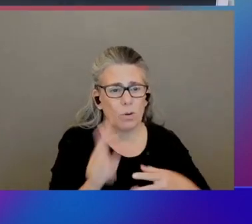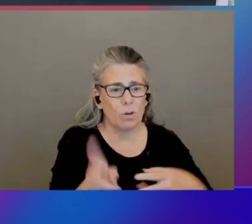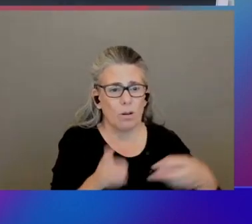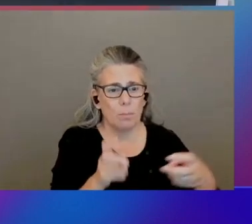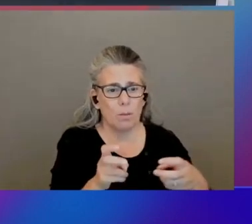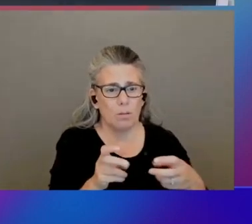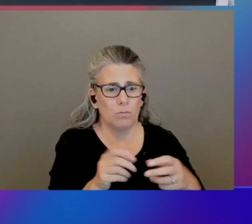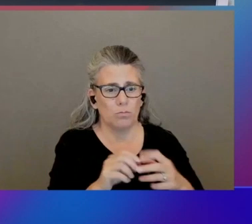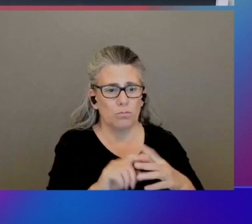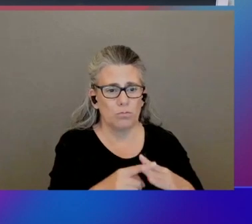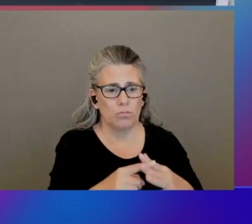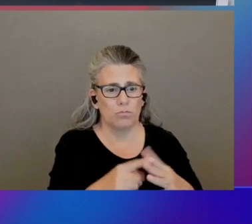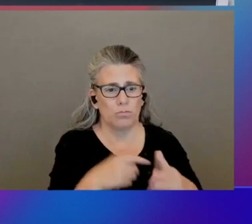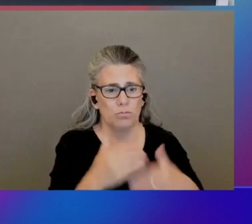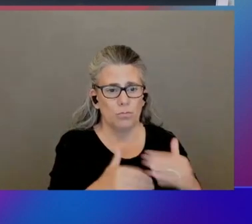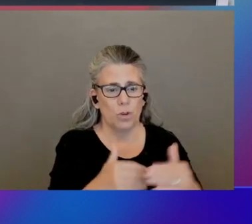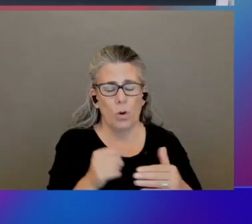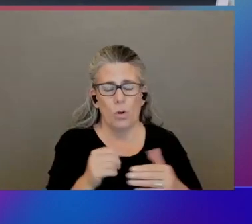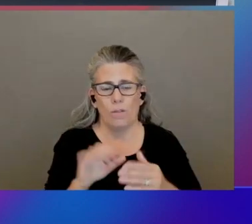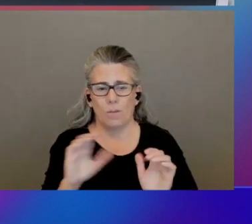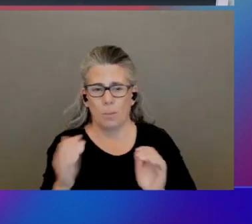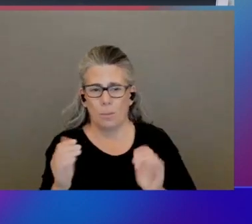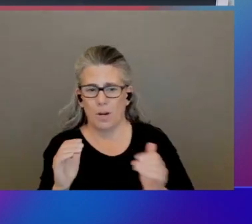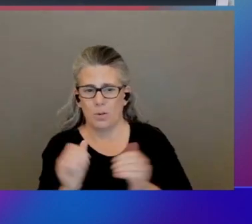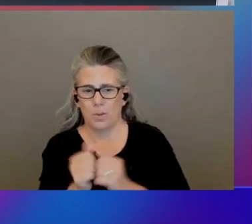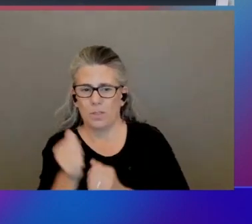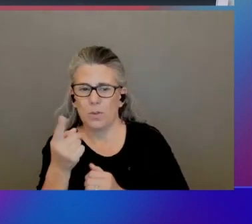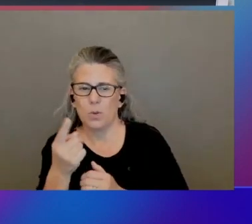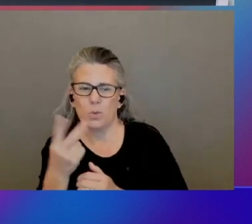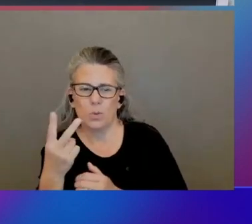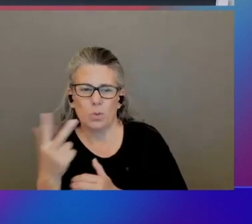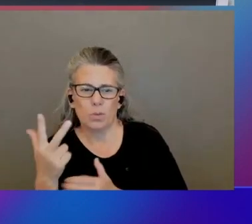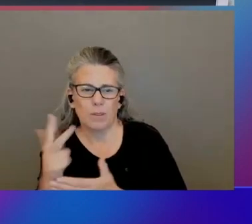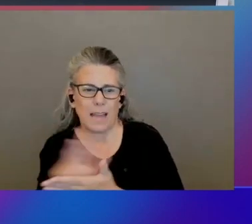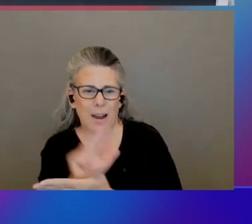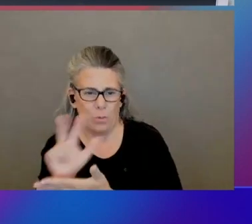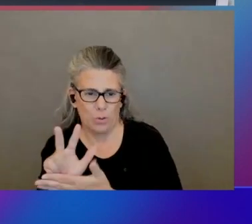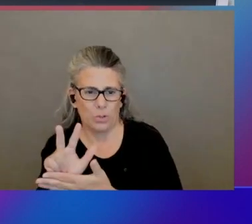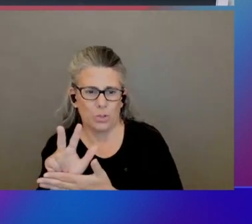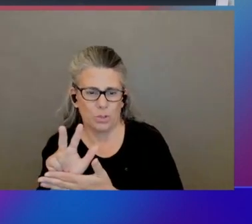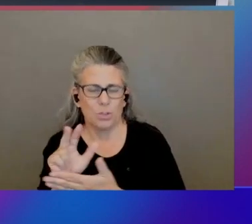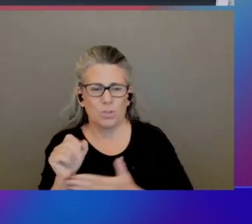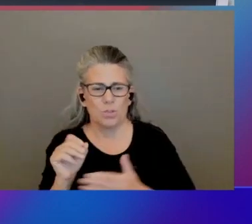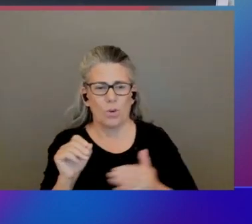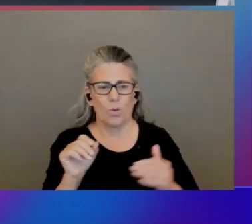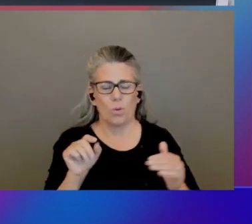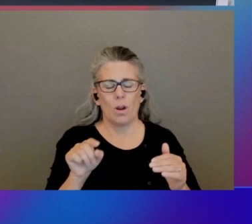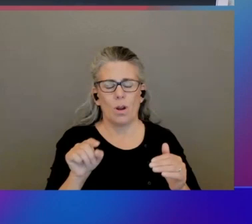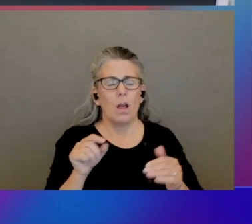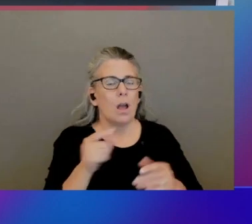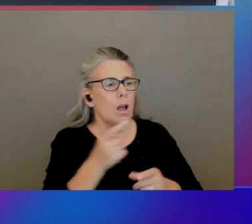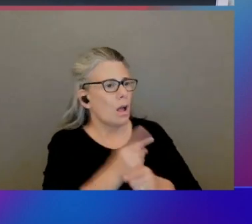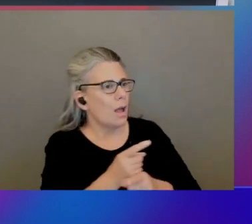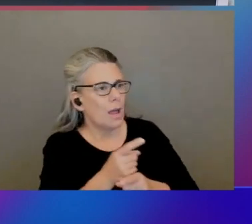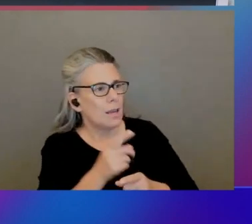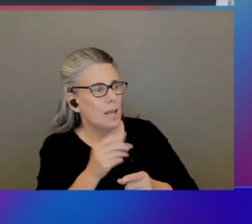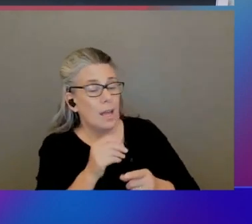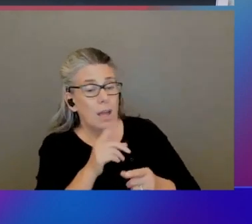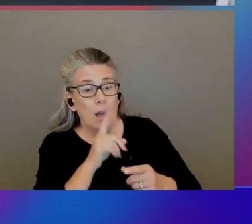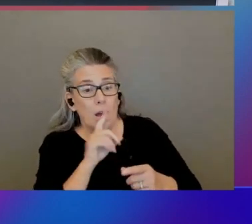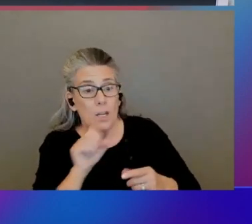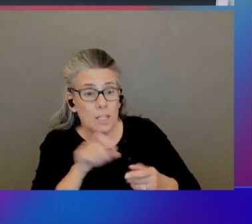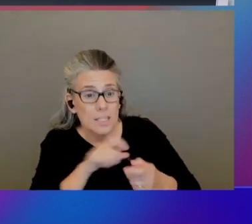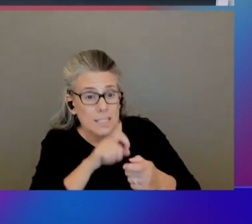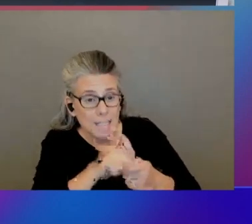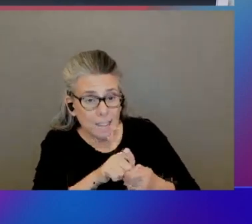super accurate, but should give me a good sense of where I'm going. I wouldn't even necessarily say that it's not super accurate. It depends on the data. I would say